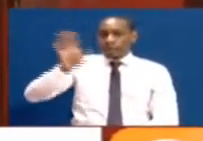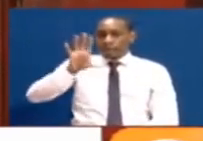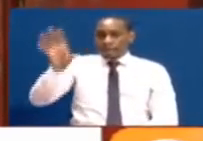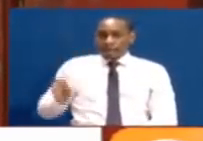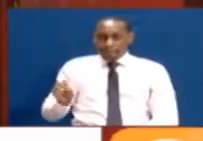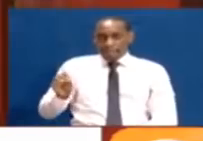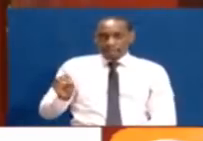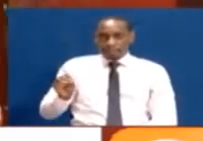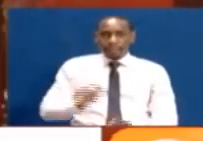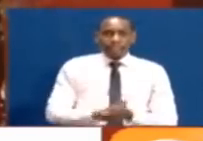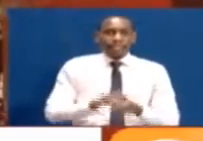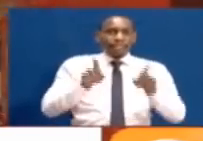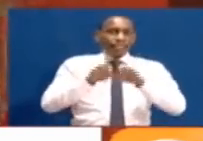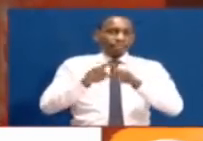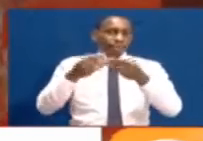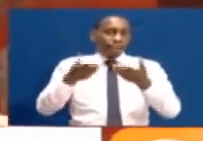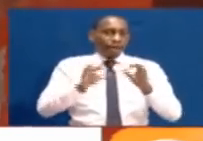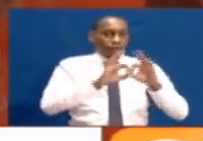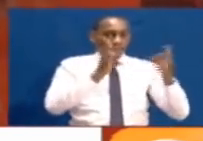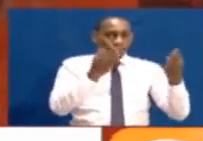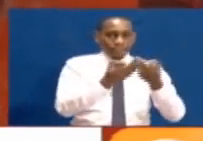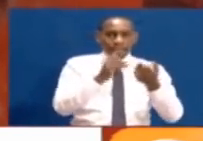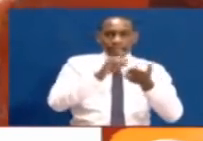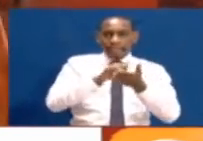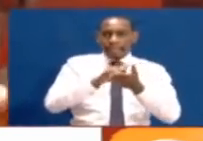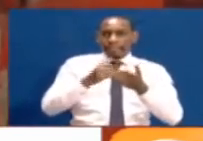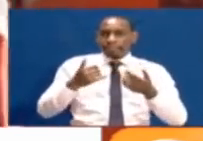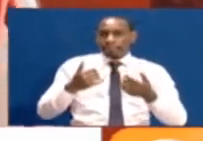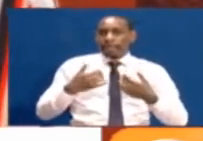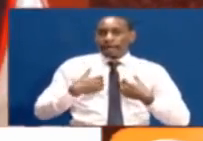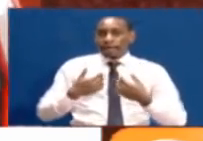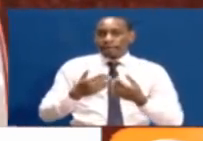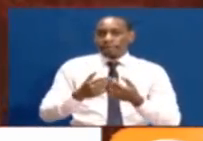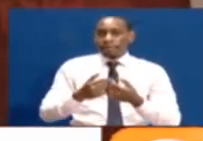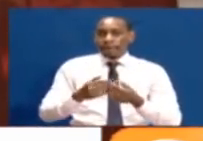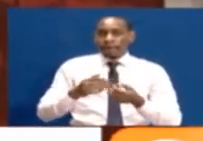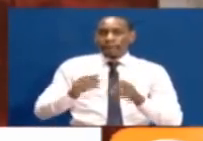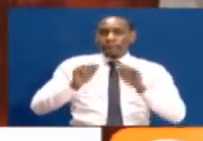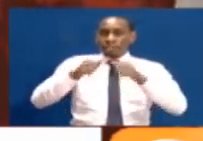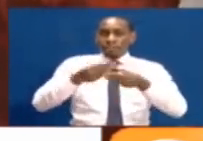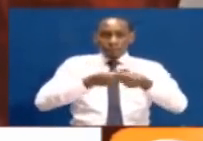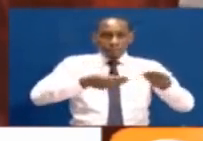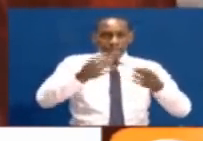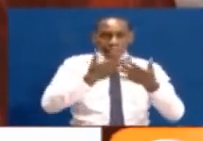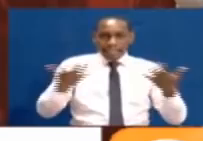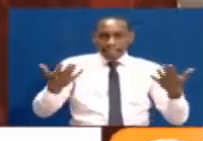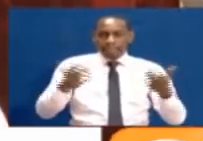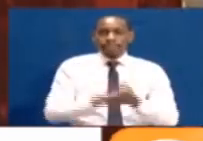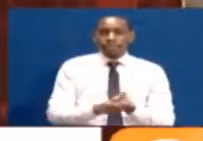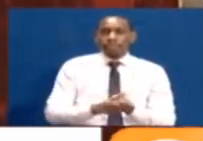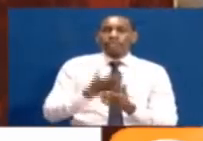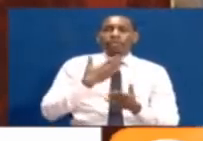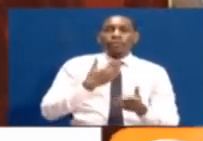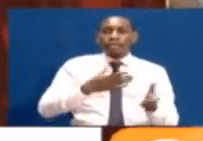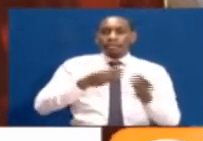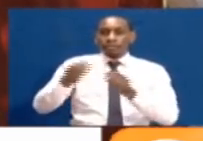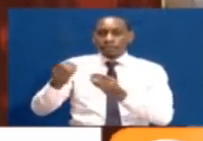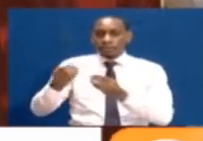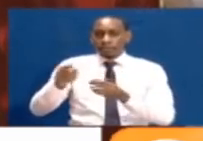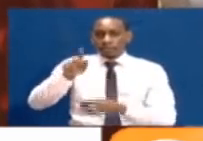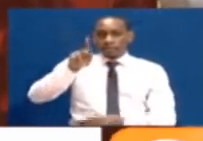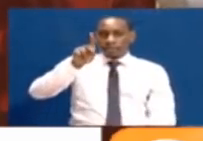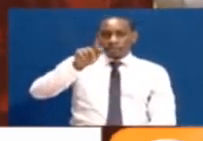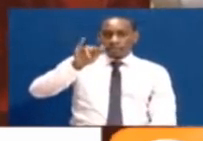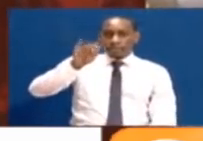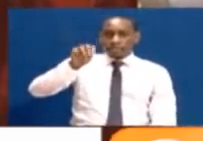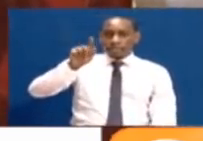Africa. So what is it like for a family who has slightly more purchasing power? We're here to find out. We're in Kimathi Estate. We're going